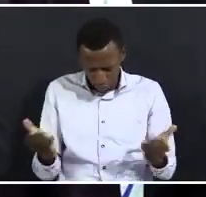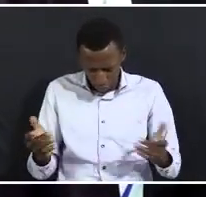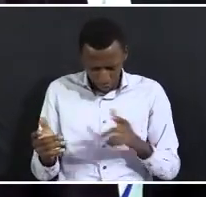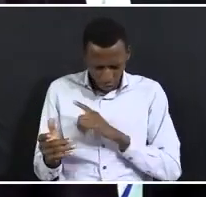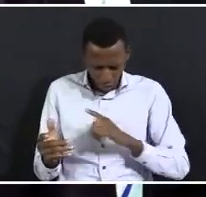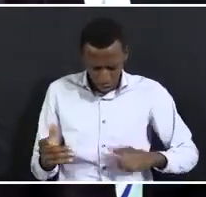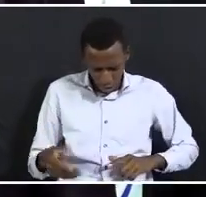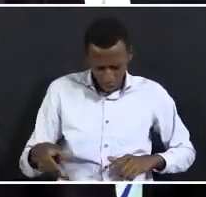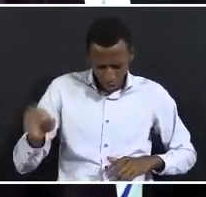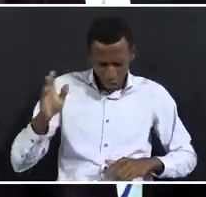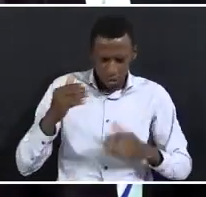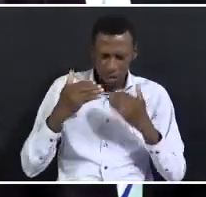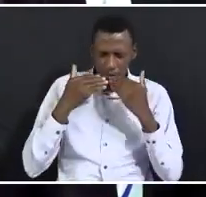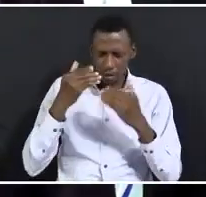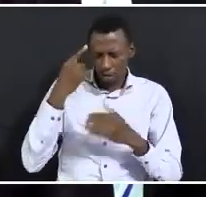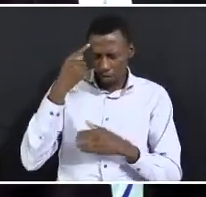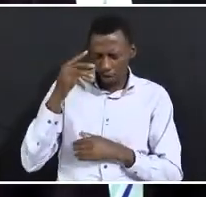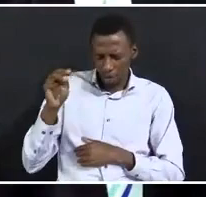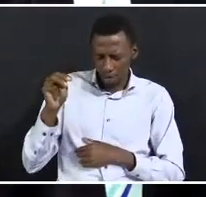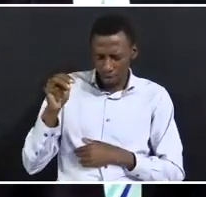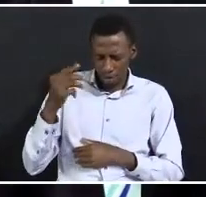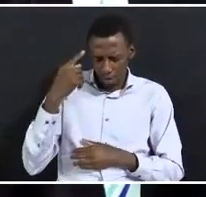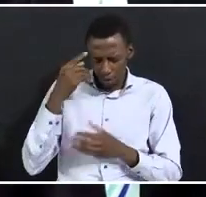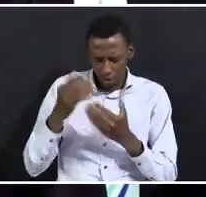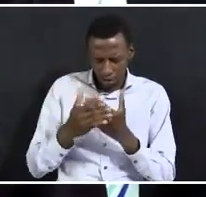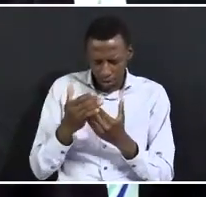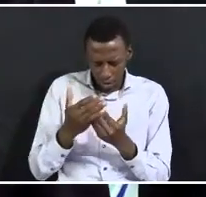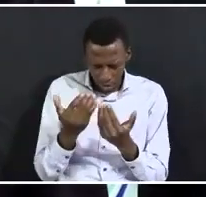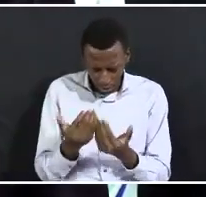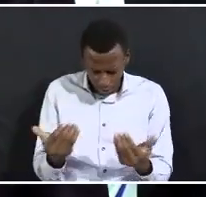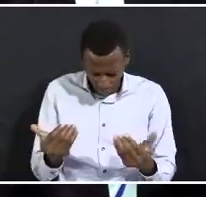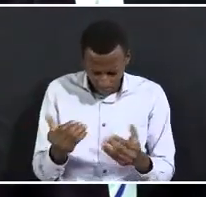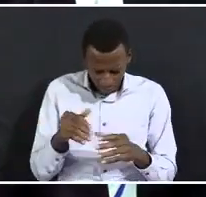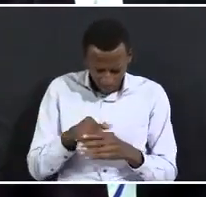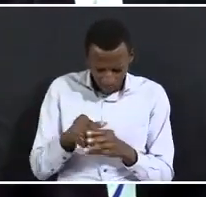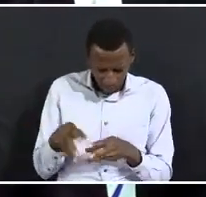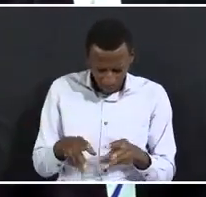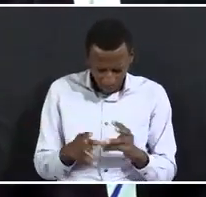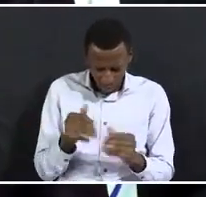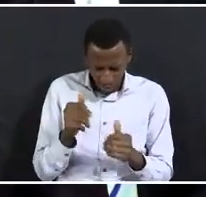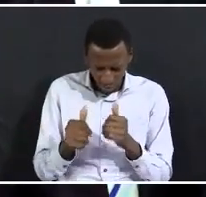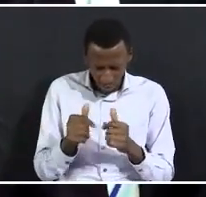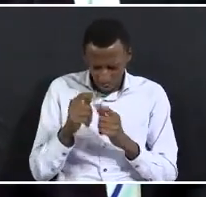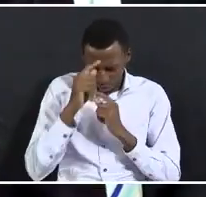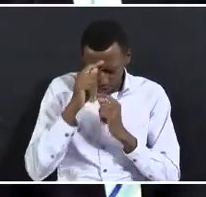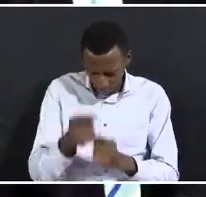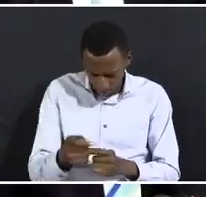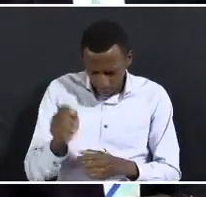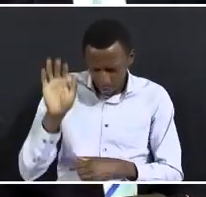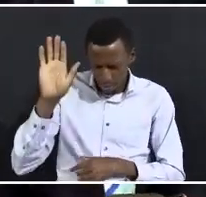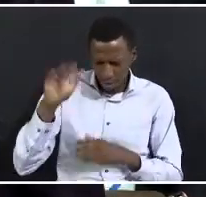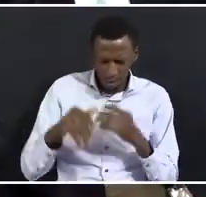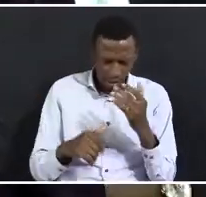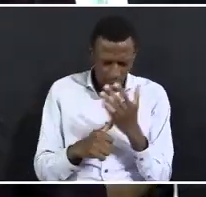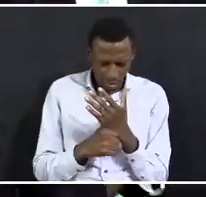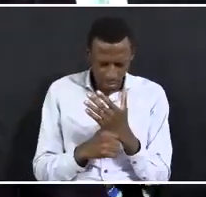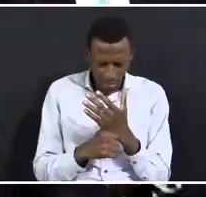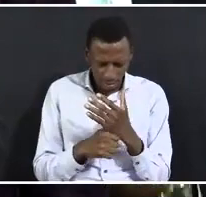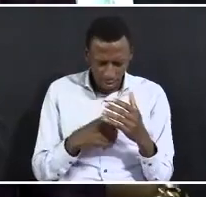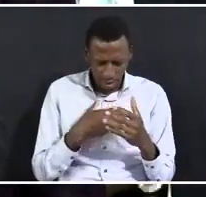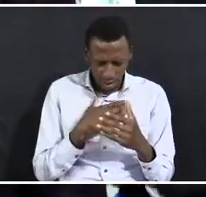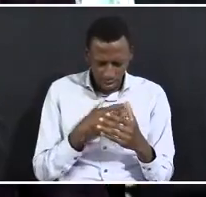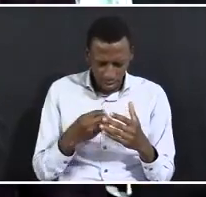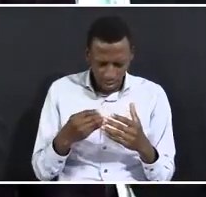them, for raising the children in a manner that respects your name and your laid